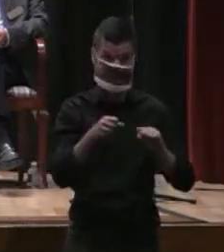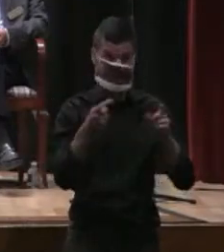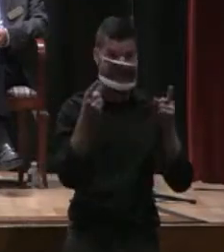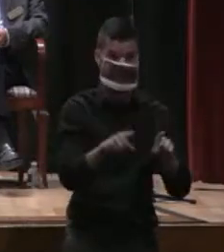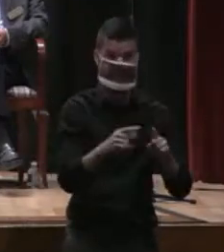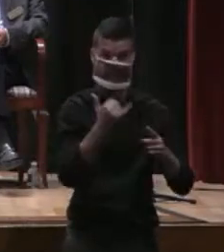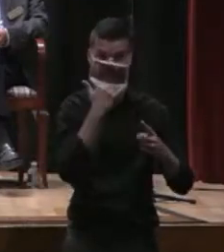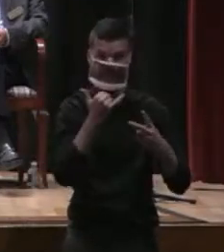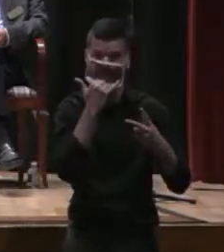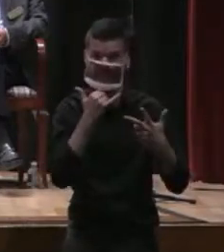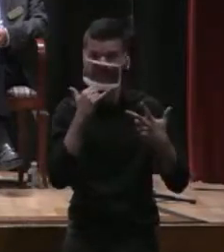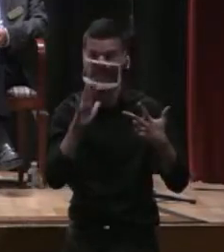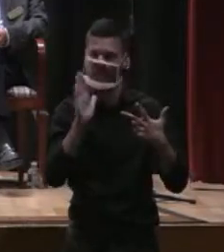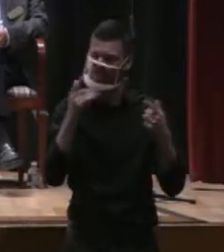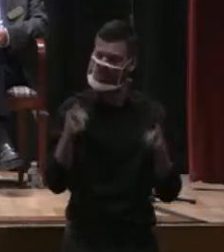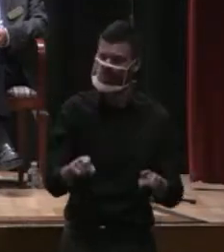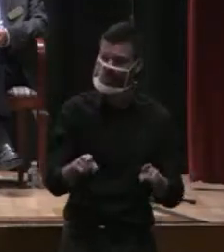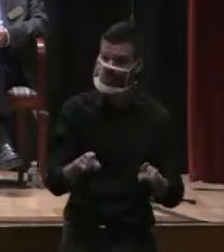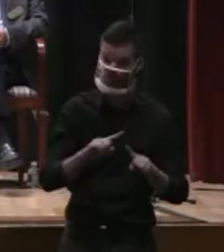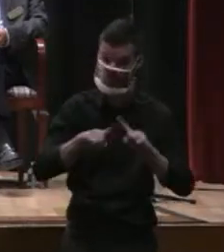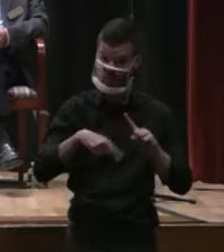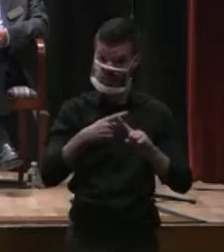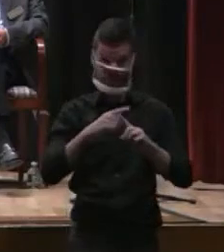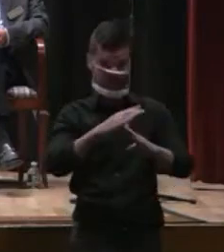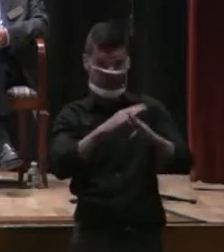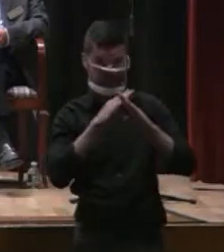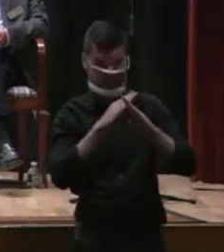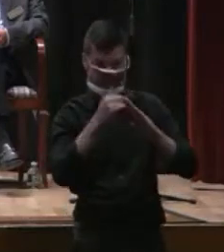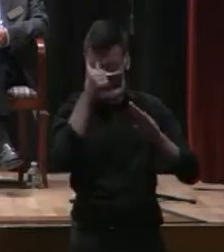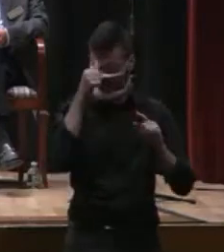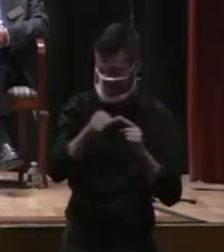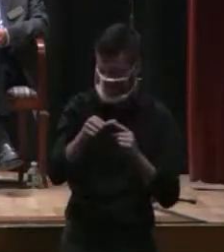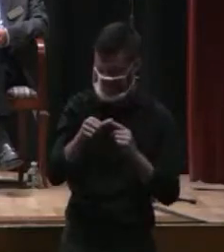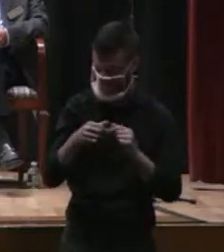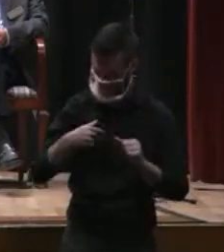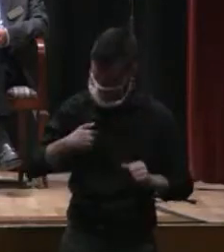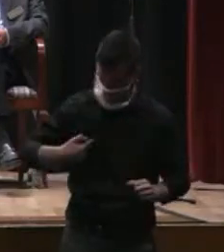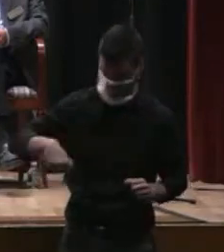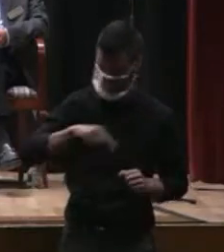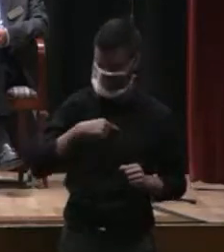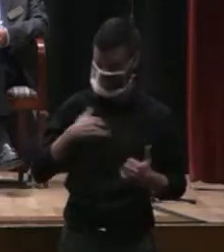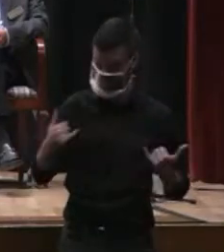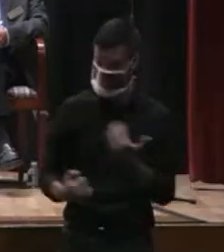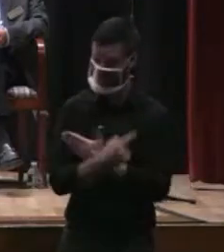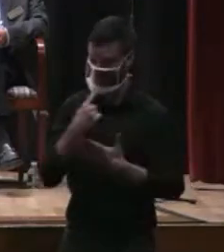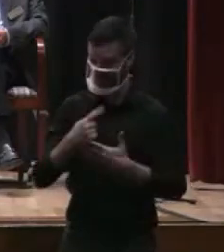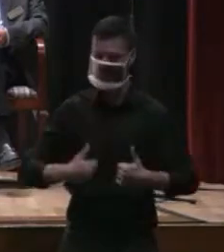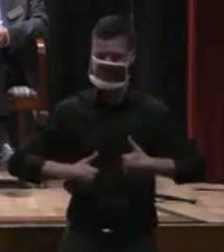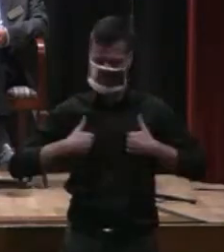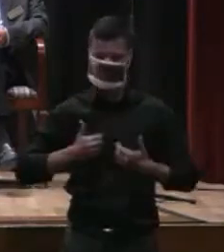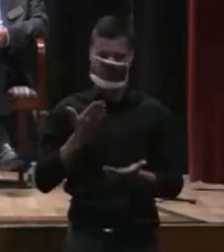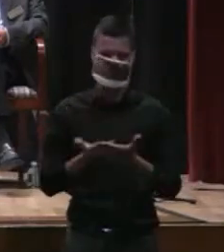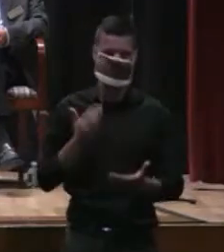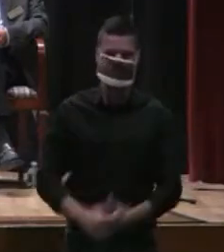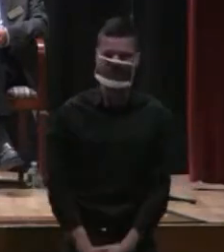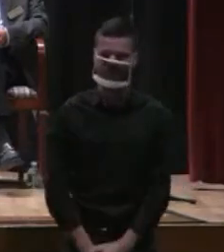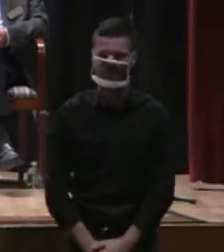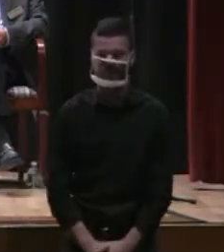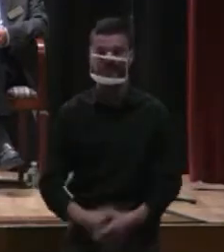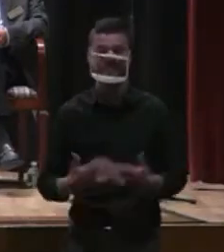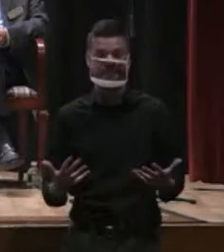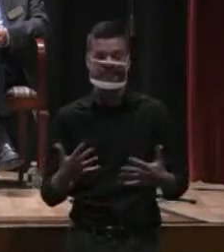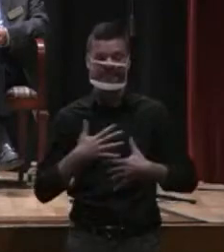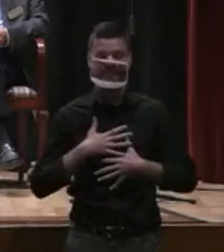when it does, remember that we, on this day, are a living proof. Take a deep